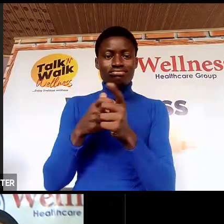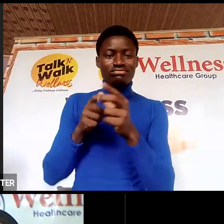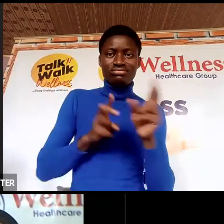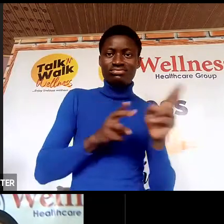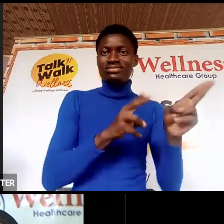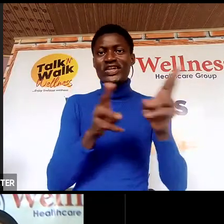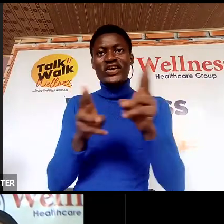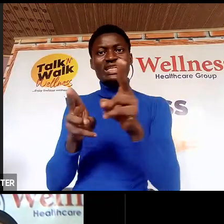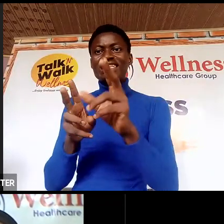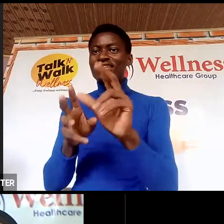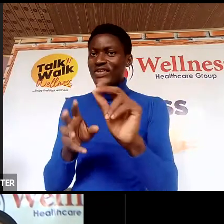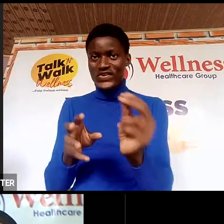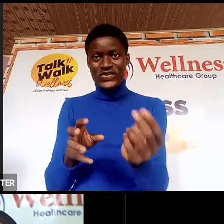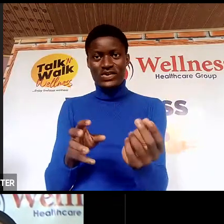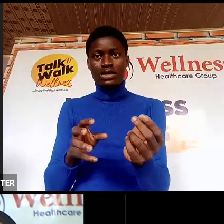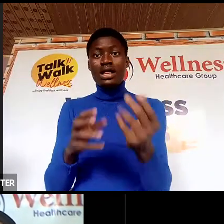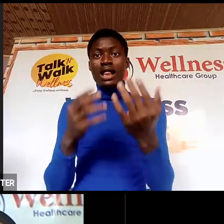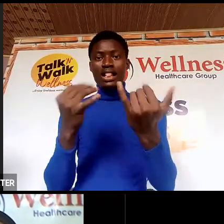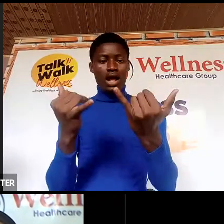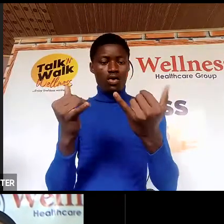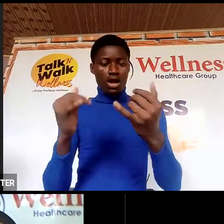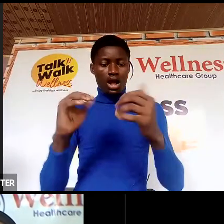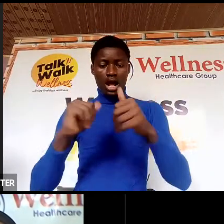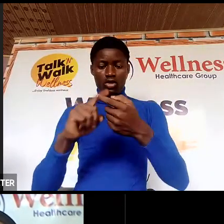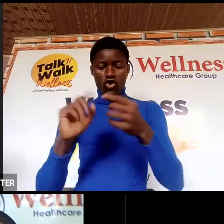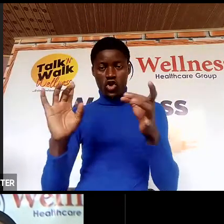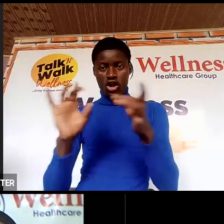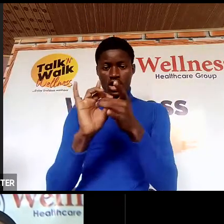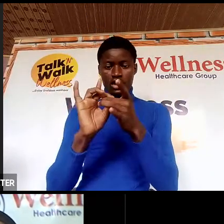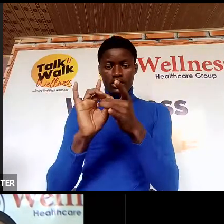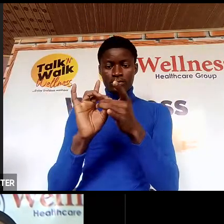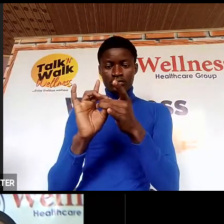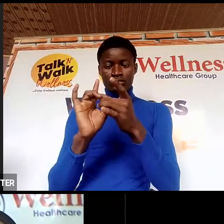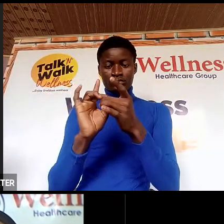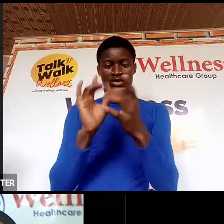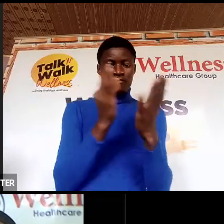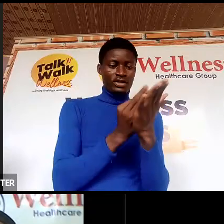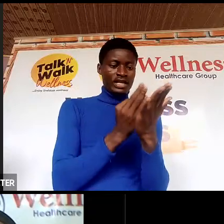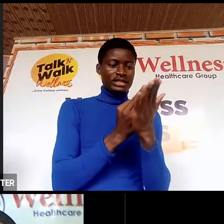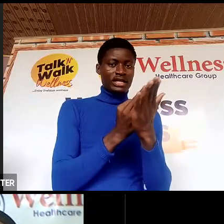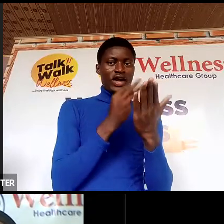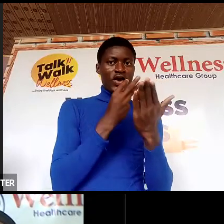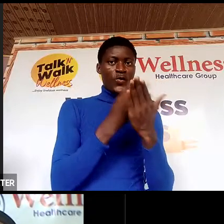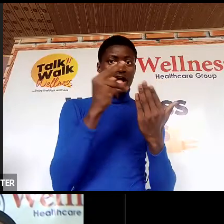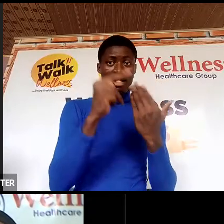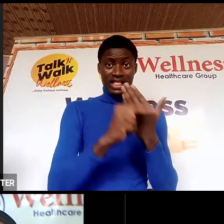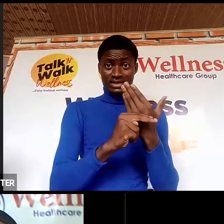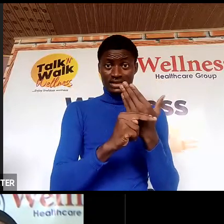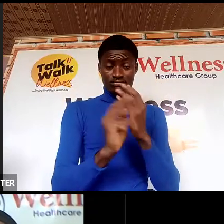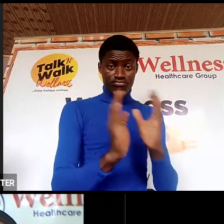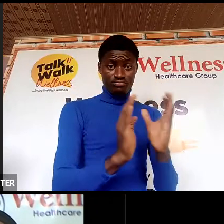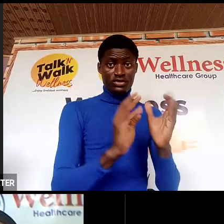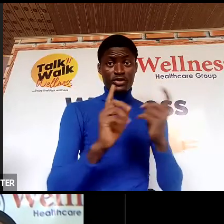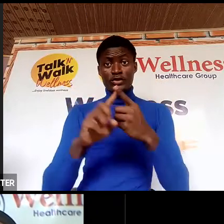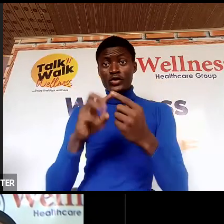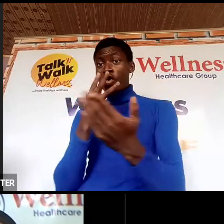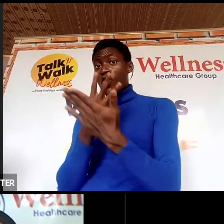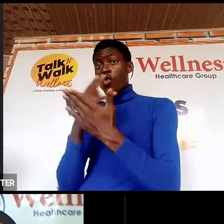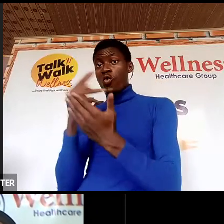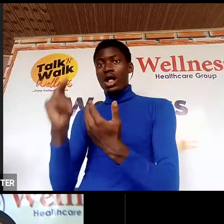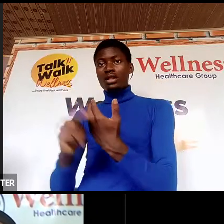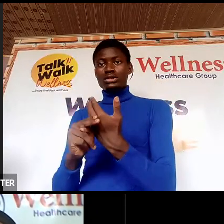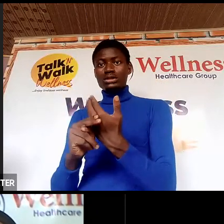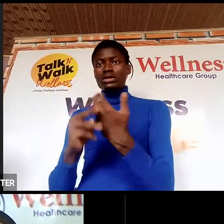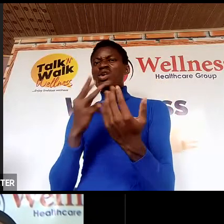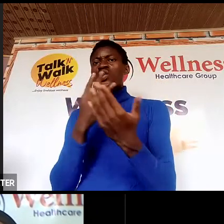wellness itself, because I see wellness is key to anybody. Because if you are sick, that is something that is hard to plan